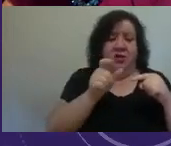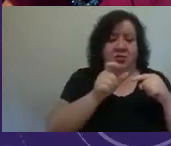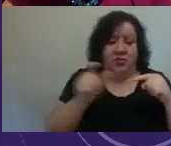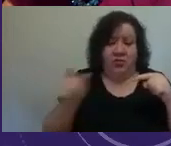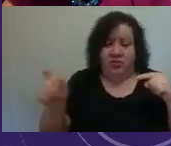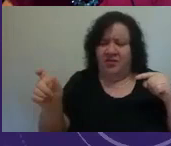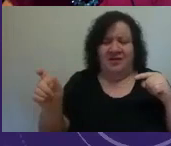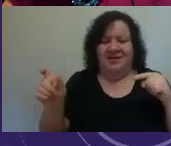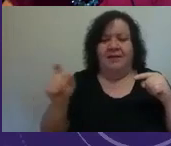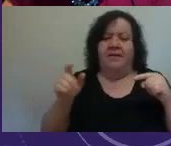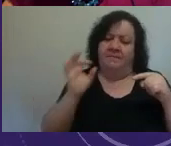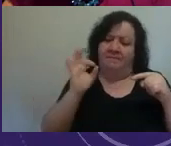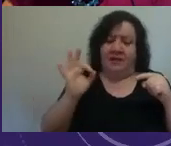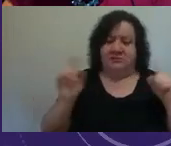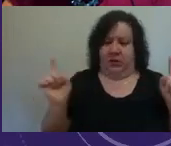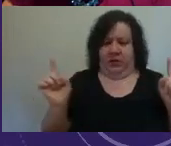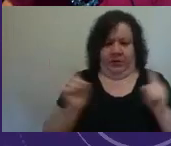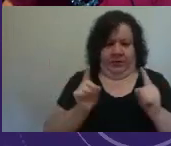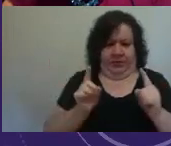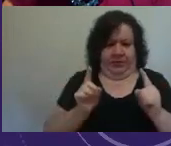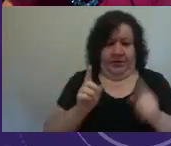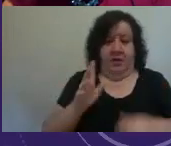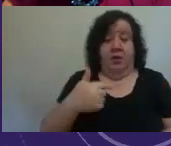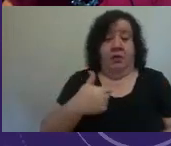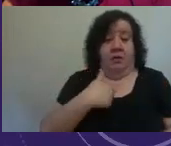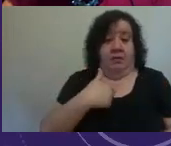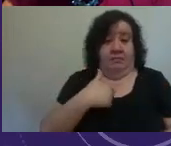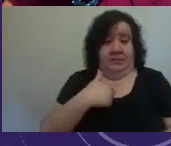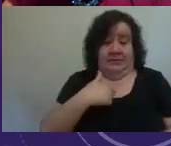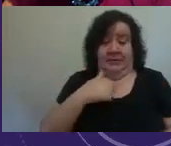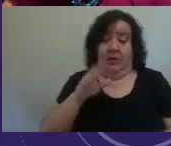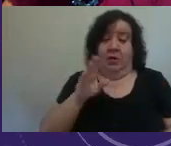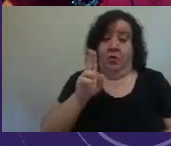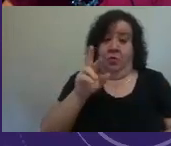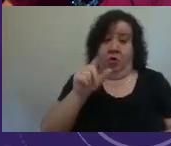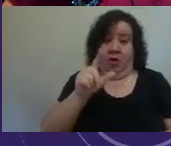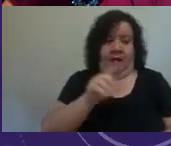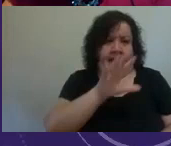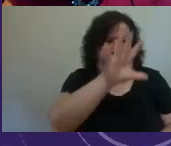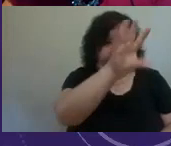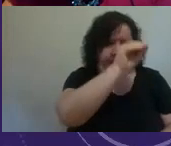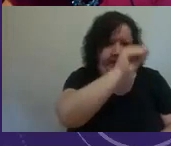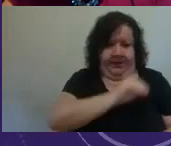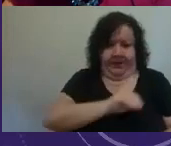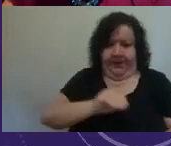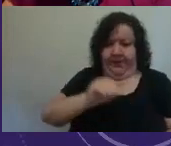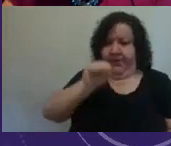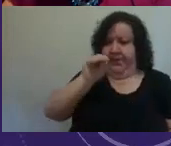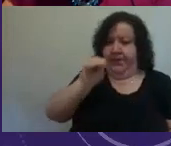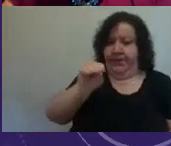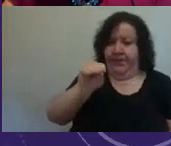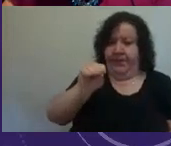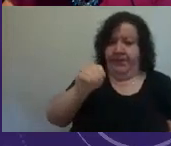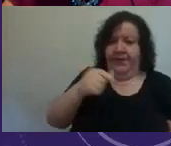means that the website has been captured, and I delete the actual website page link, and